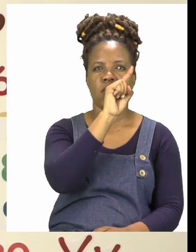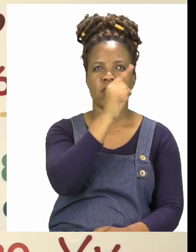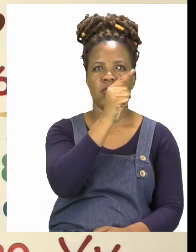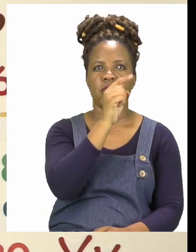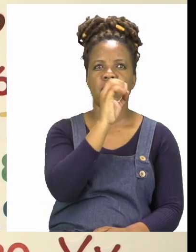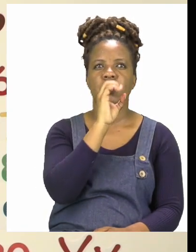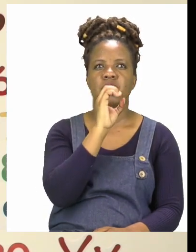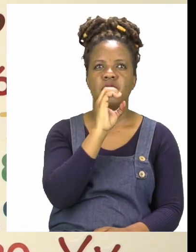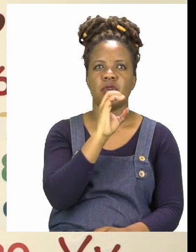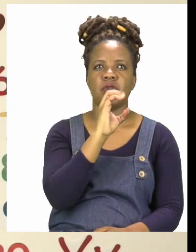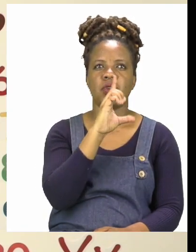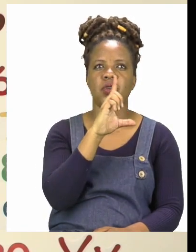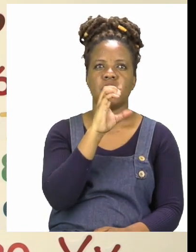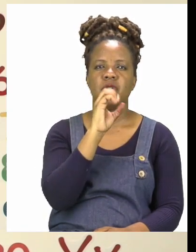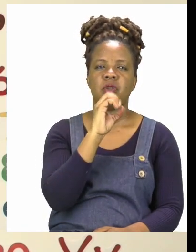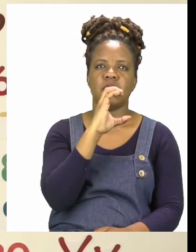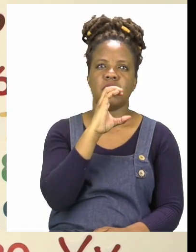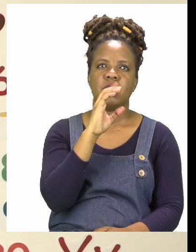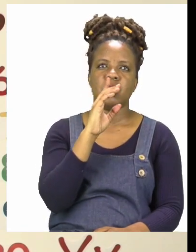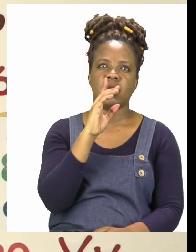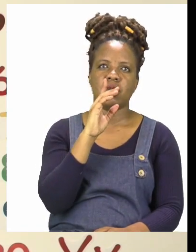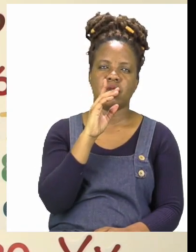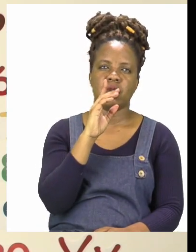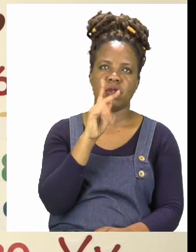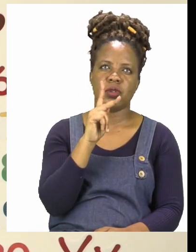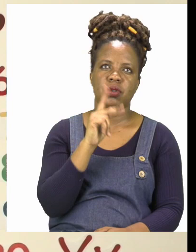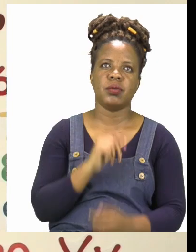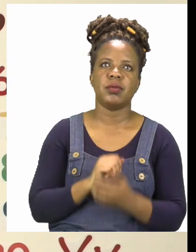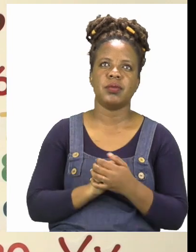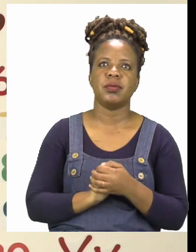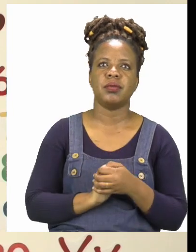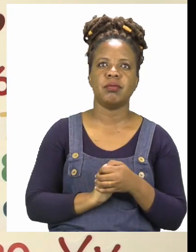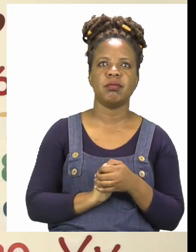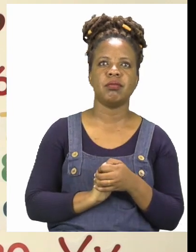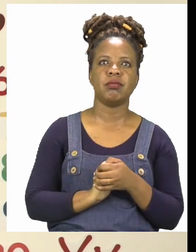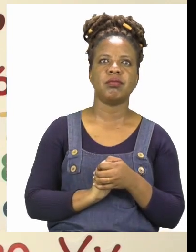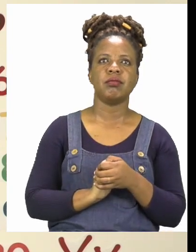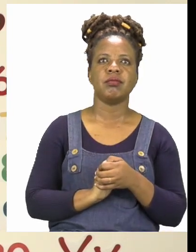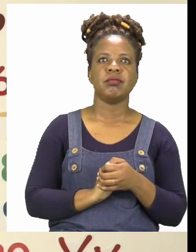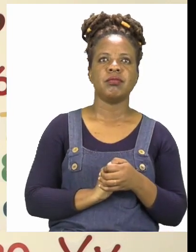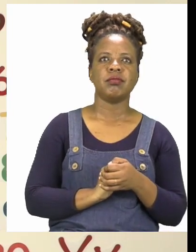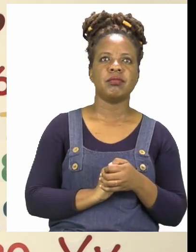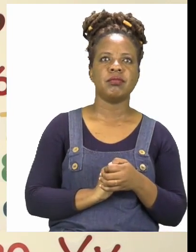hand is facing the 12, we know that it